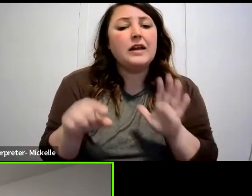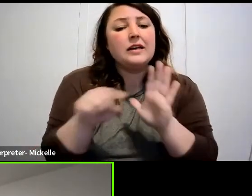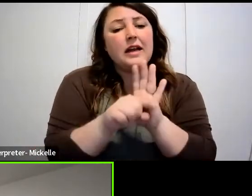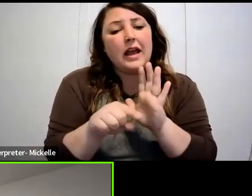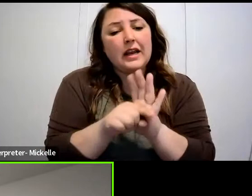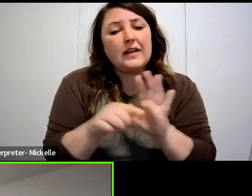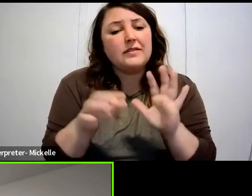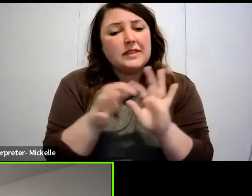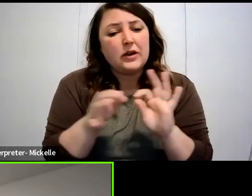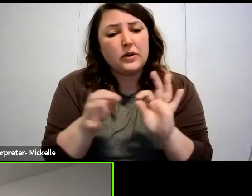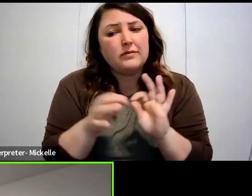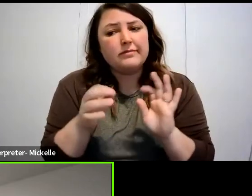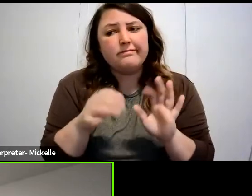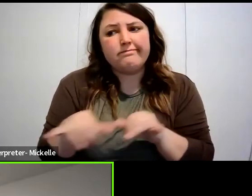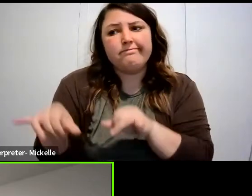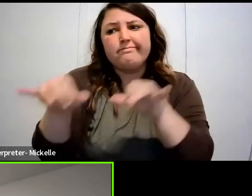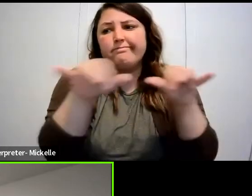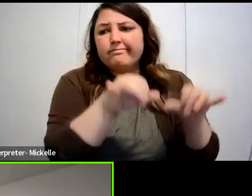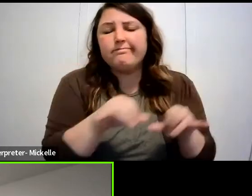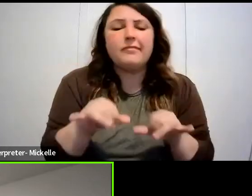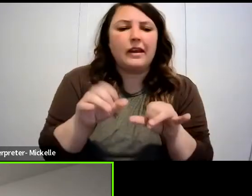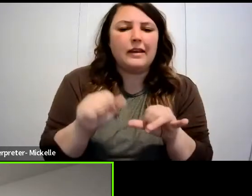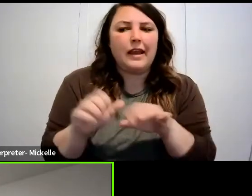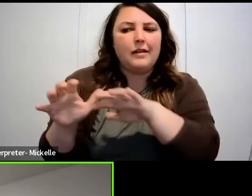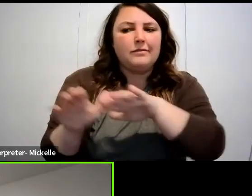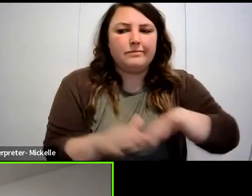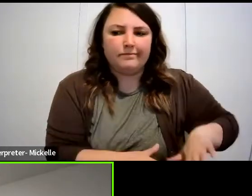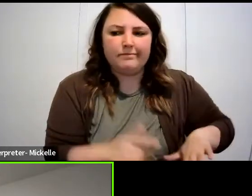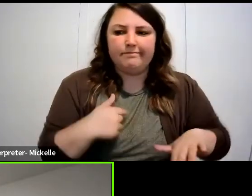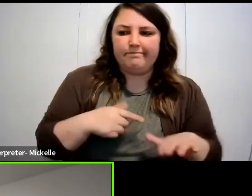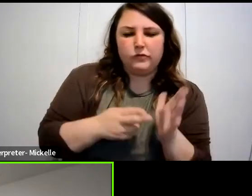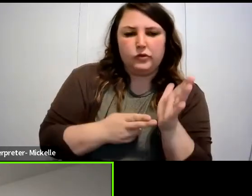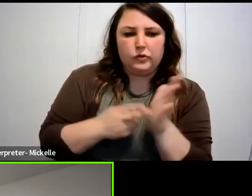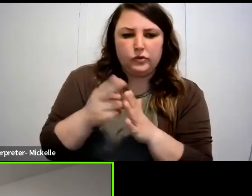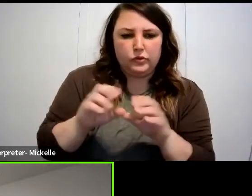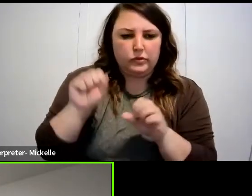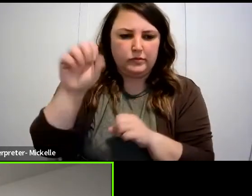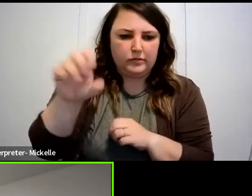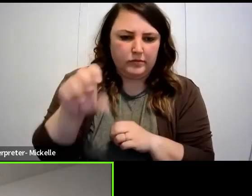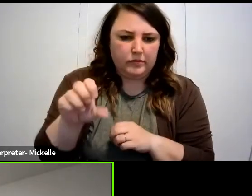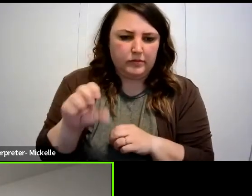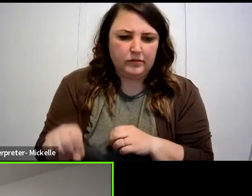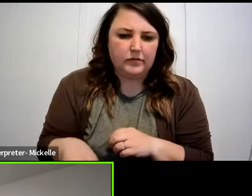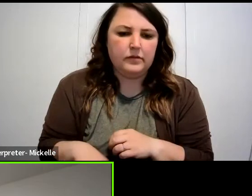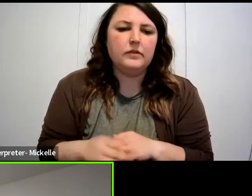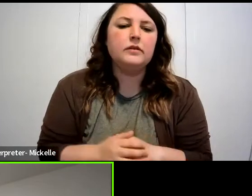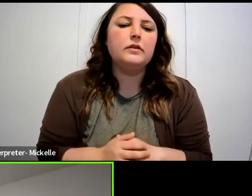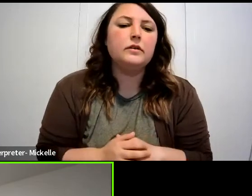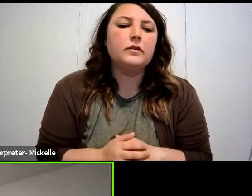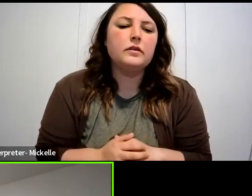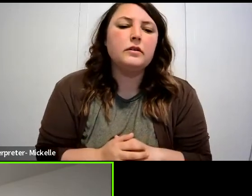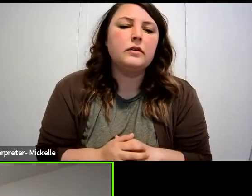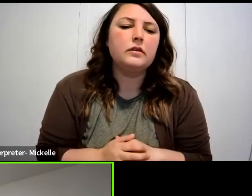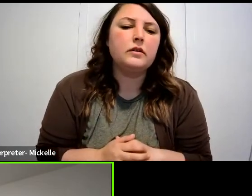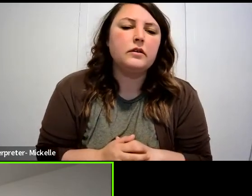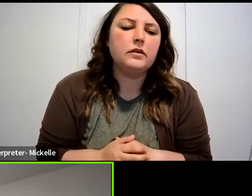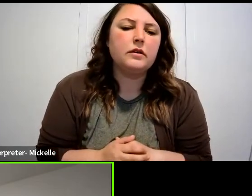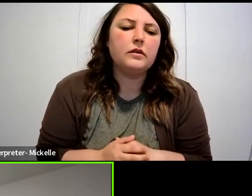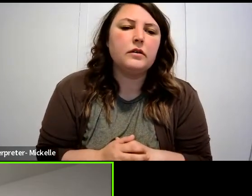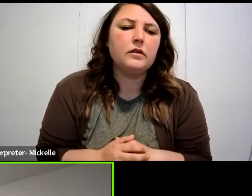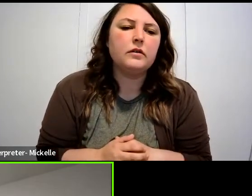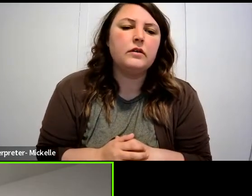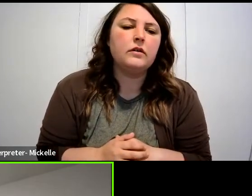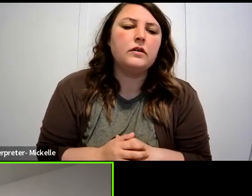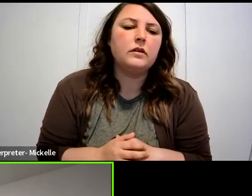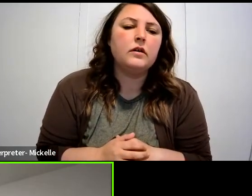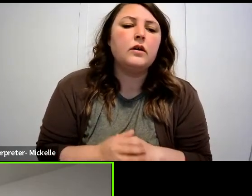trust. At the same time, we must ensure a gender-responsive and intersectional approach in all measures to ensure the safety